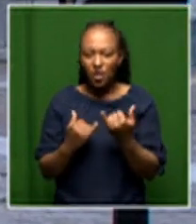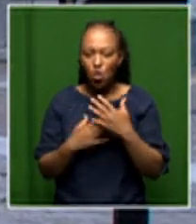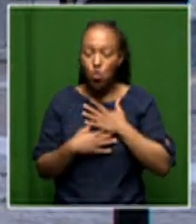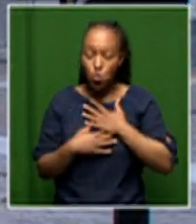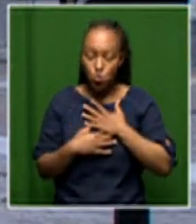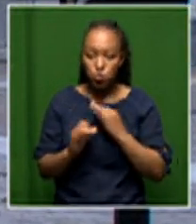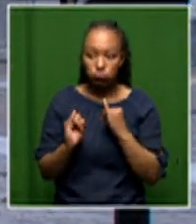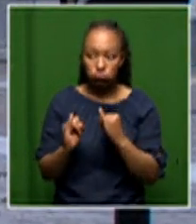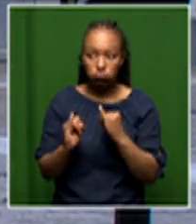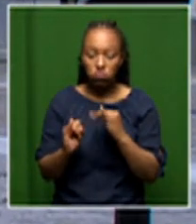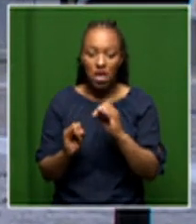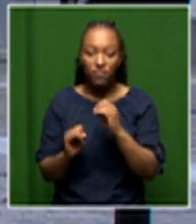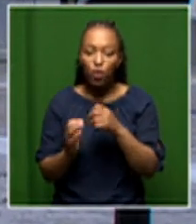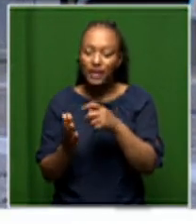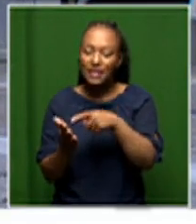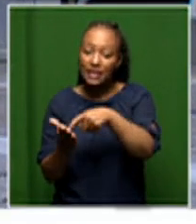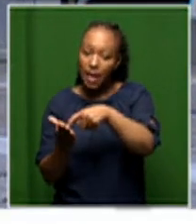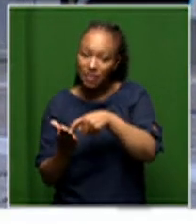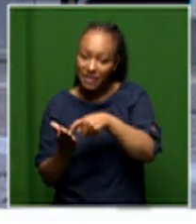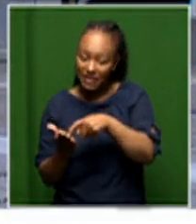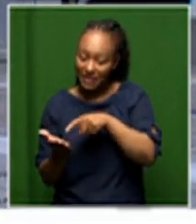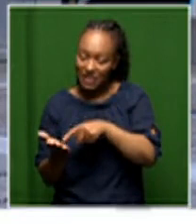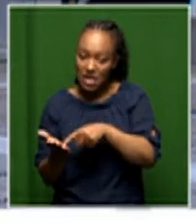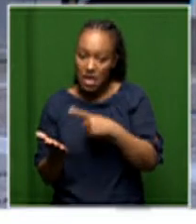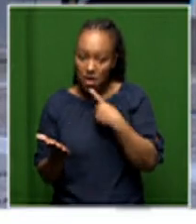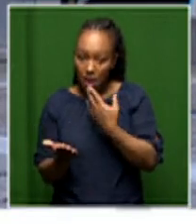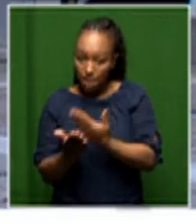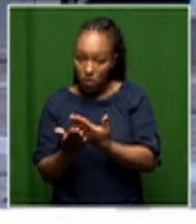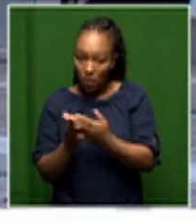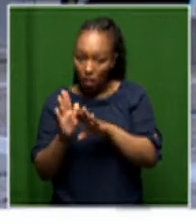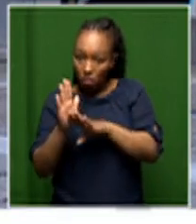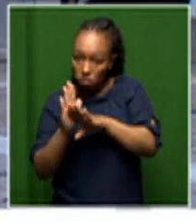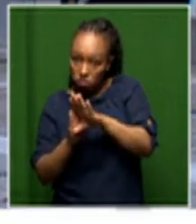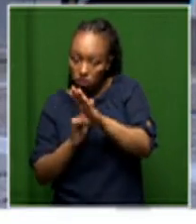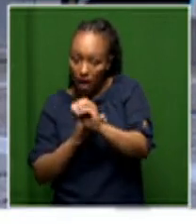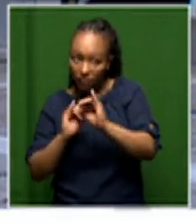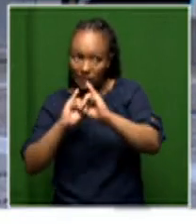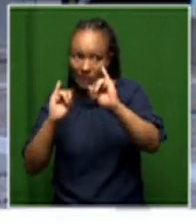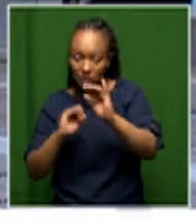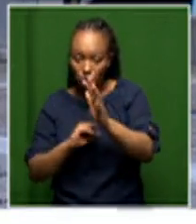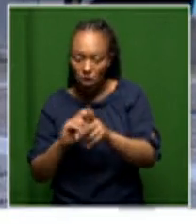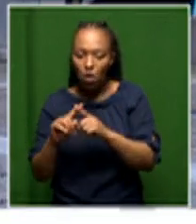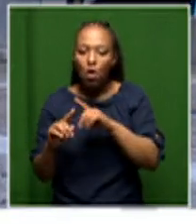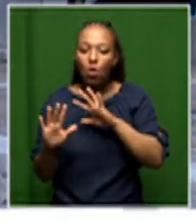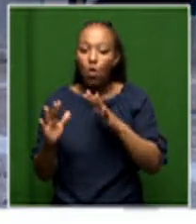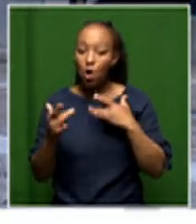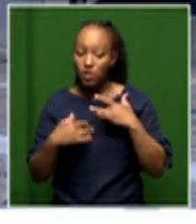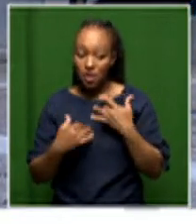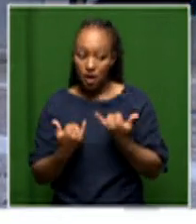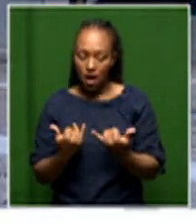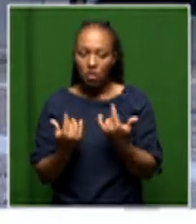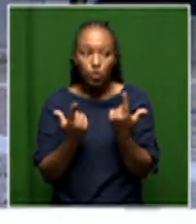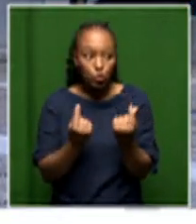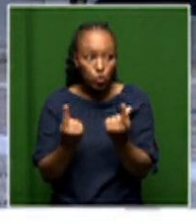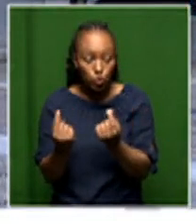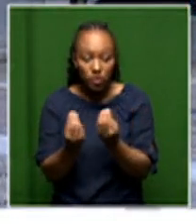cliff edge in terms of its debt. Are we going to get into a debt spiral? And there are concerns that if we don't change the way that we do things